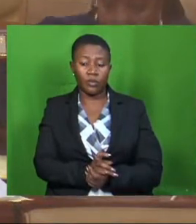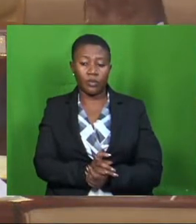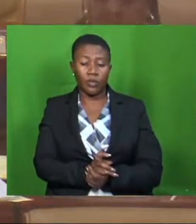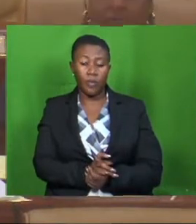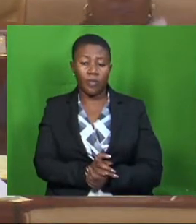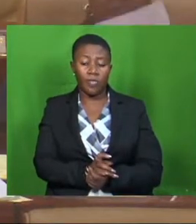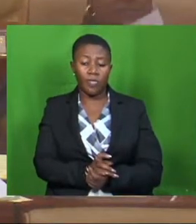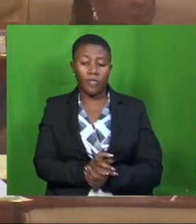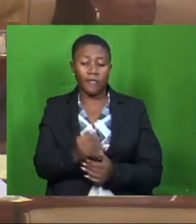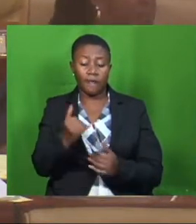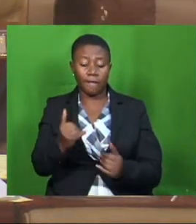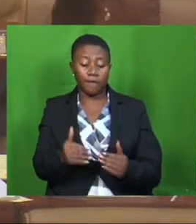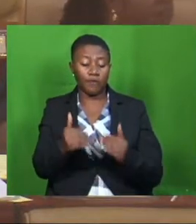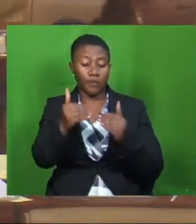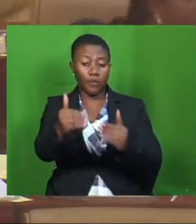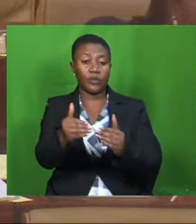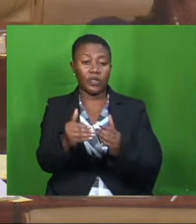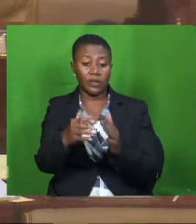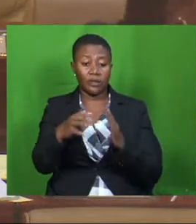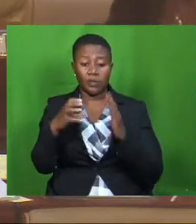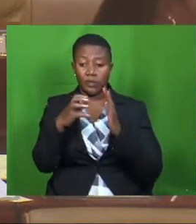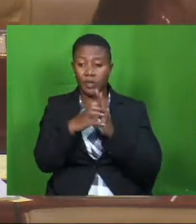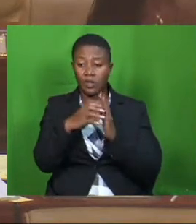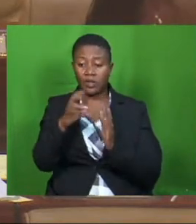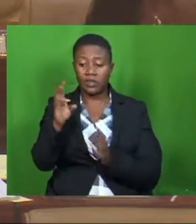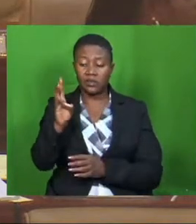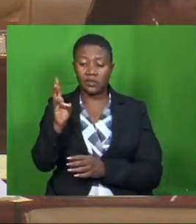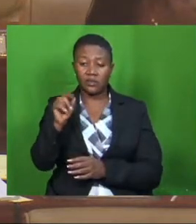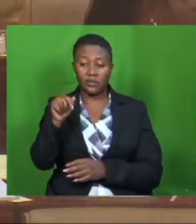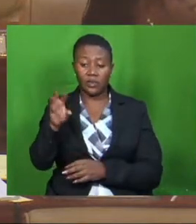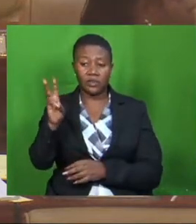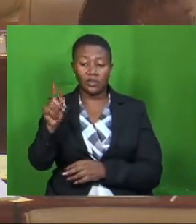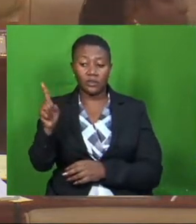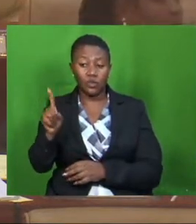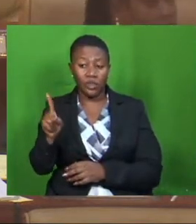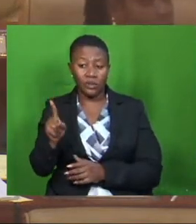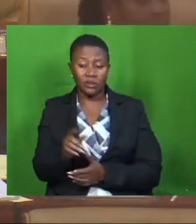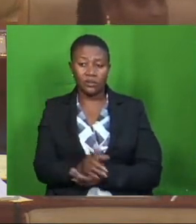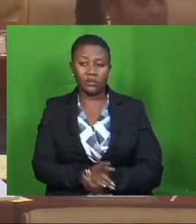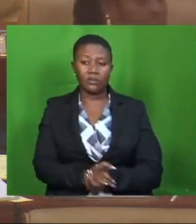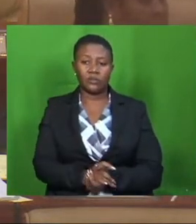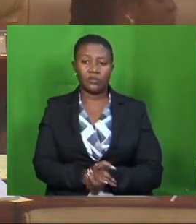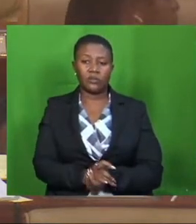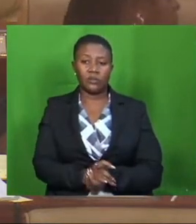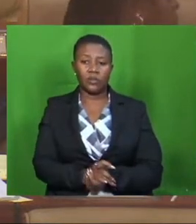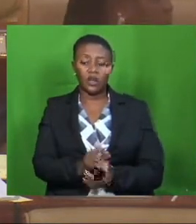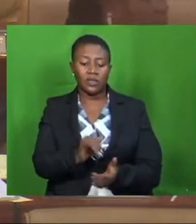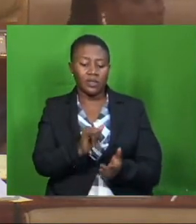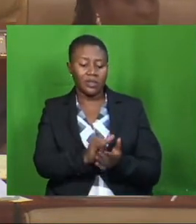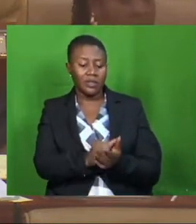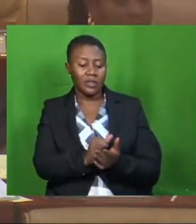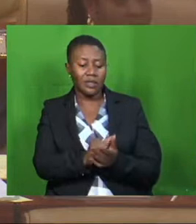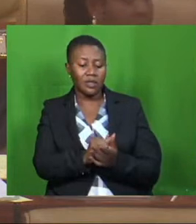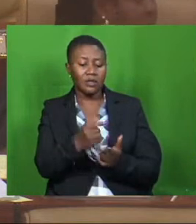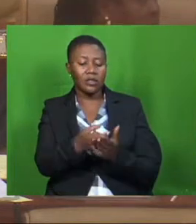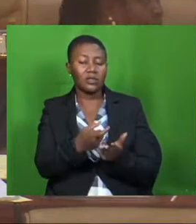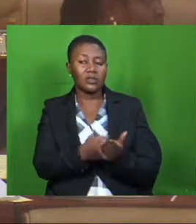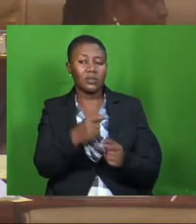and talk in the public space about the fact that the Auditor General's report and